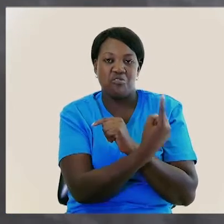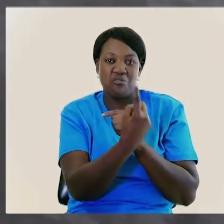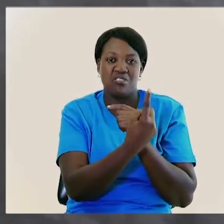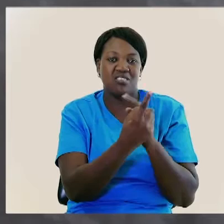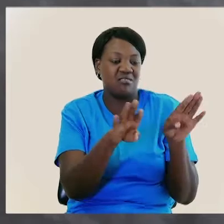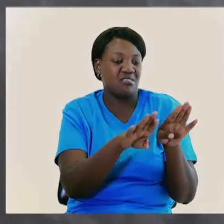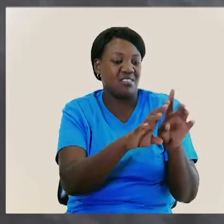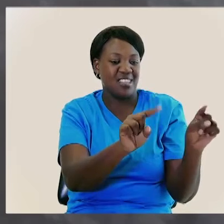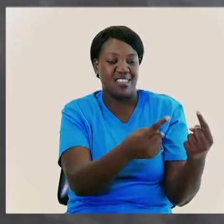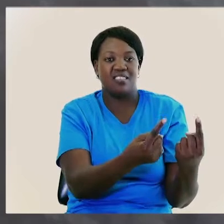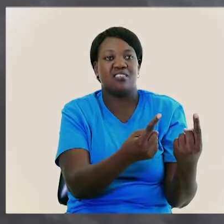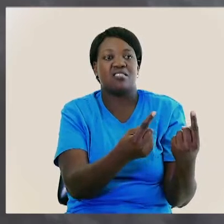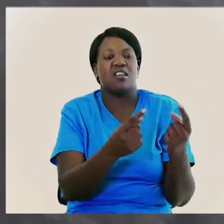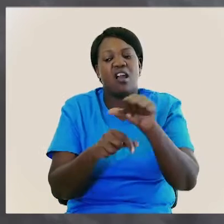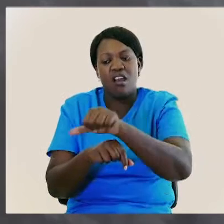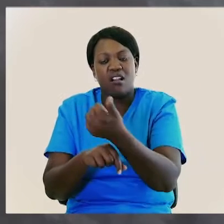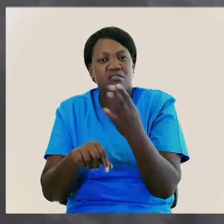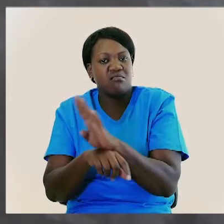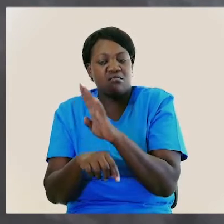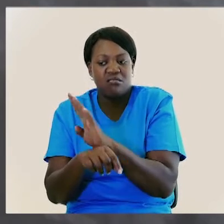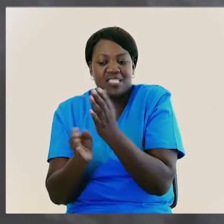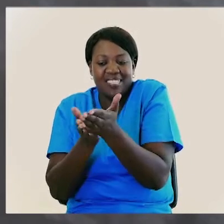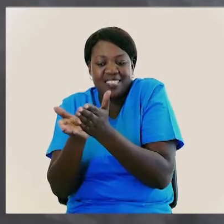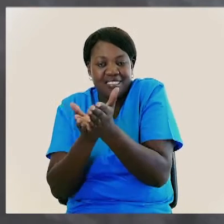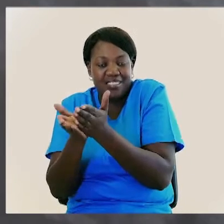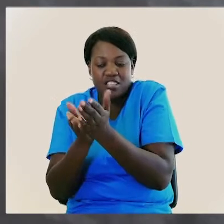goods while others only offer services.